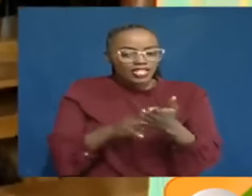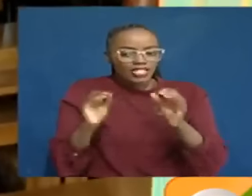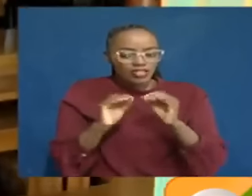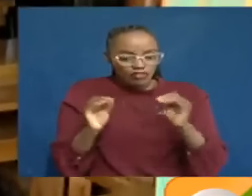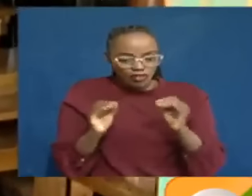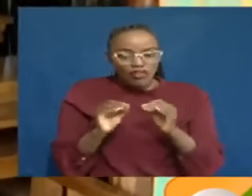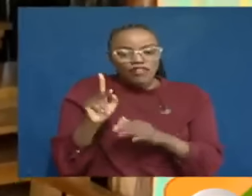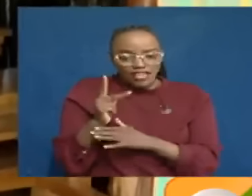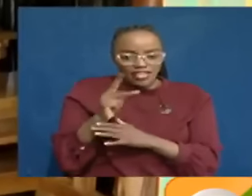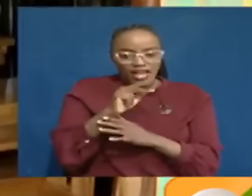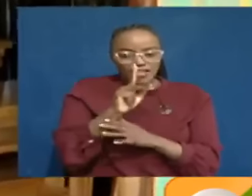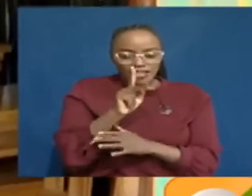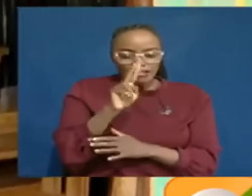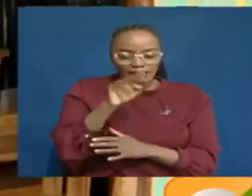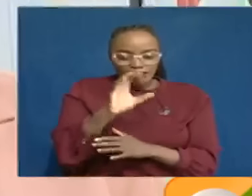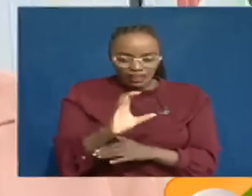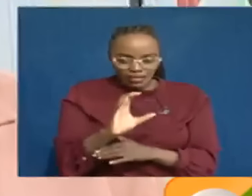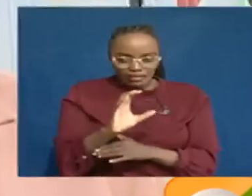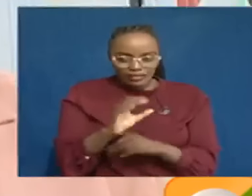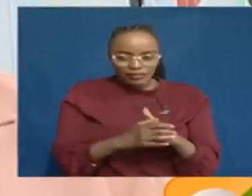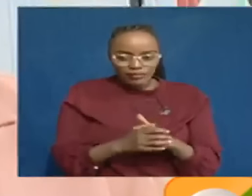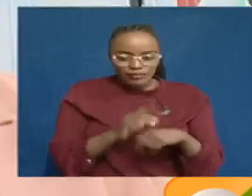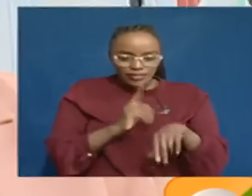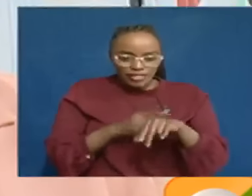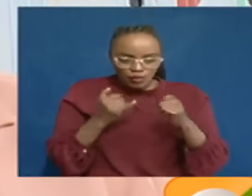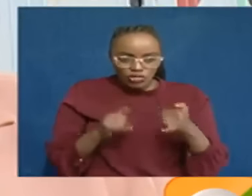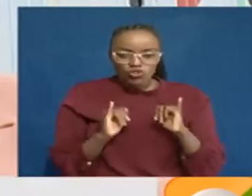the Kenya National Examination Council. Ndio tukijaribu